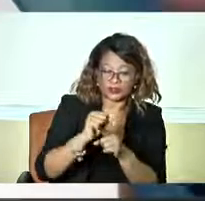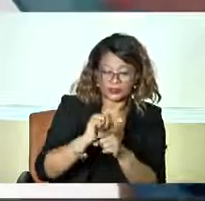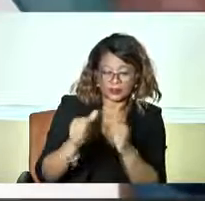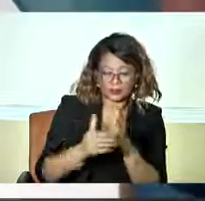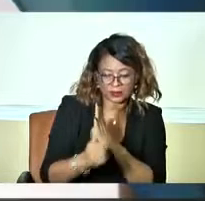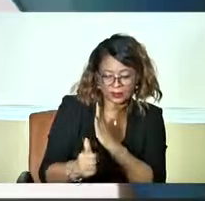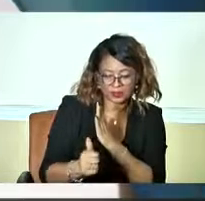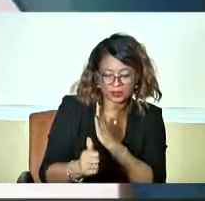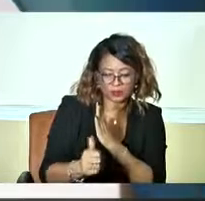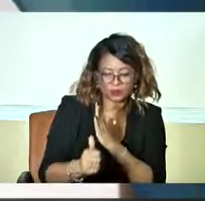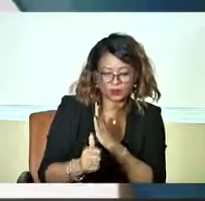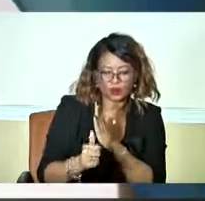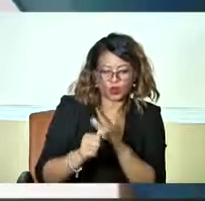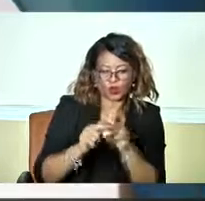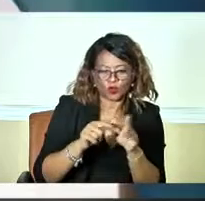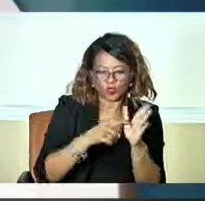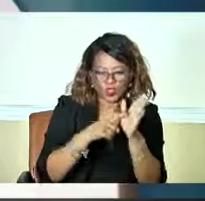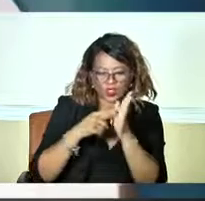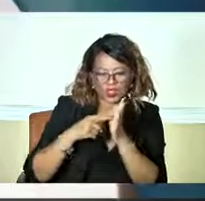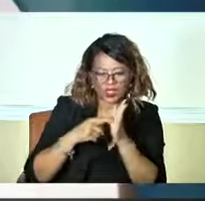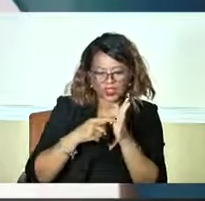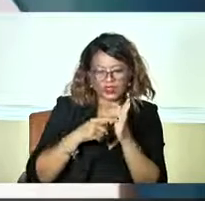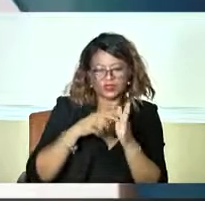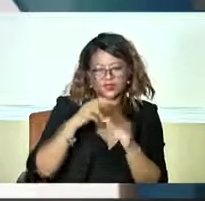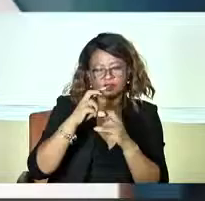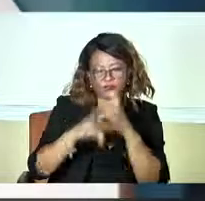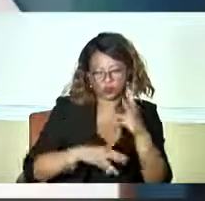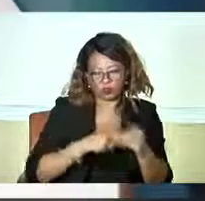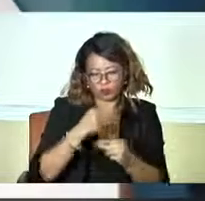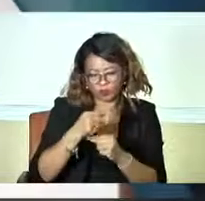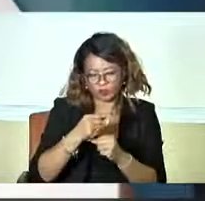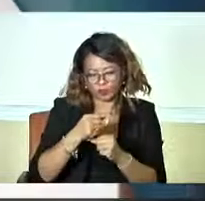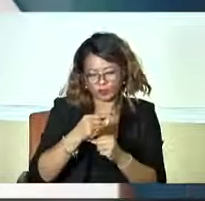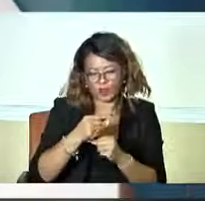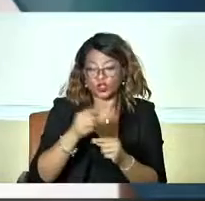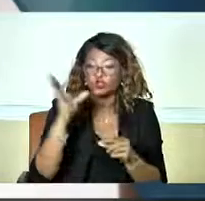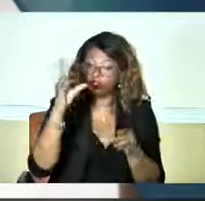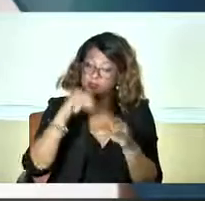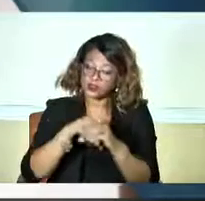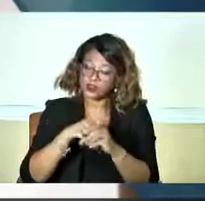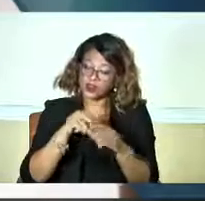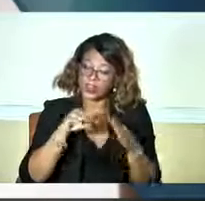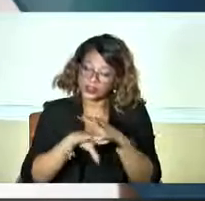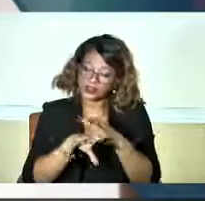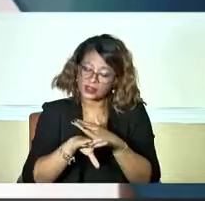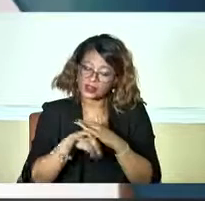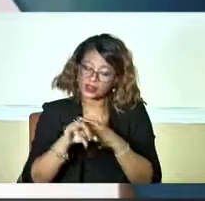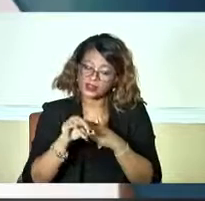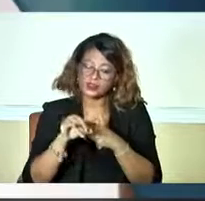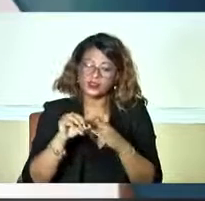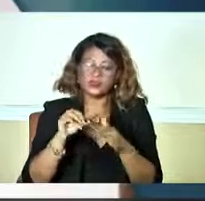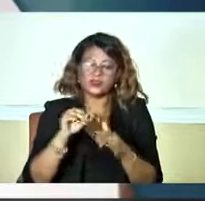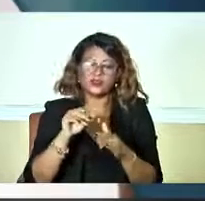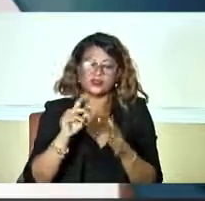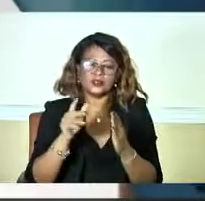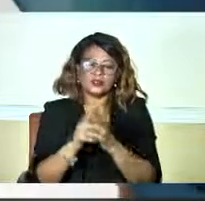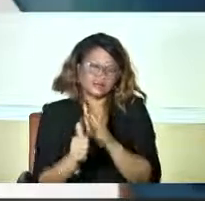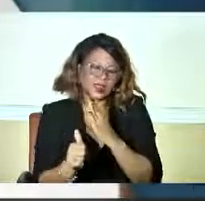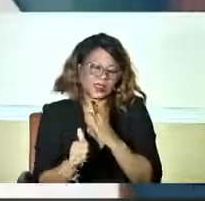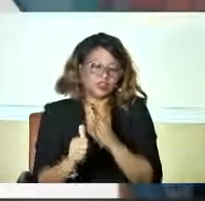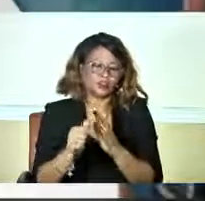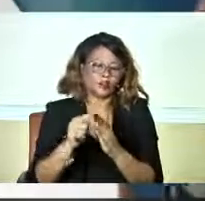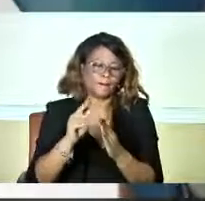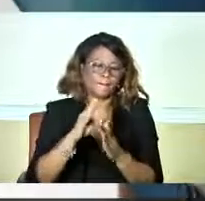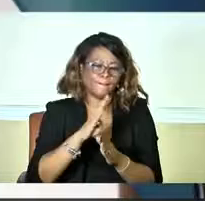are recognized around the globe. Also, those participants can access Cisco Talent Bridge and